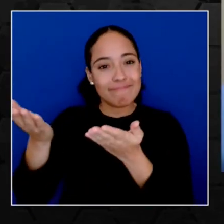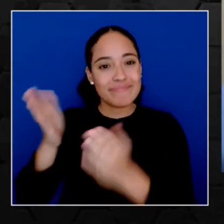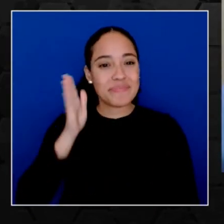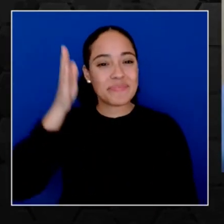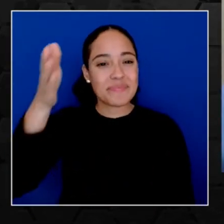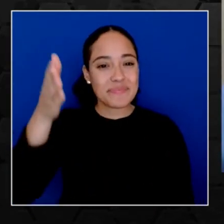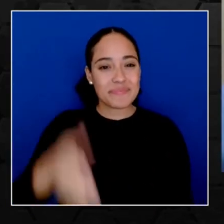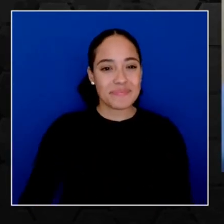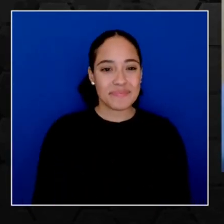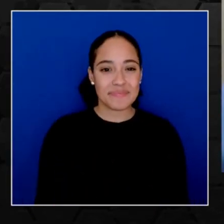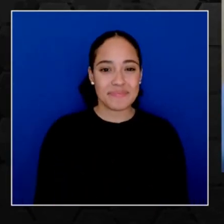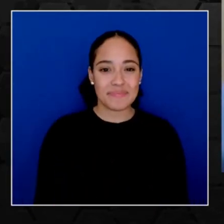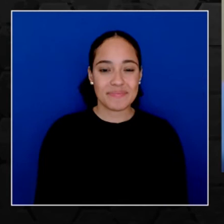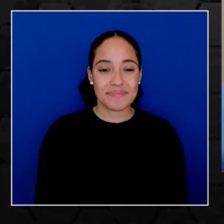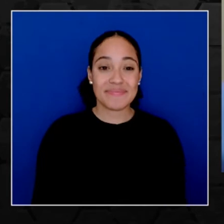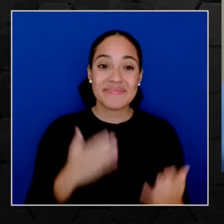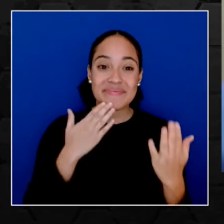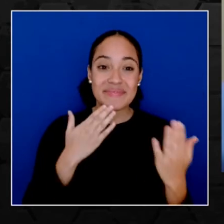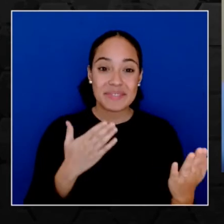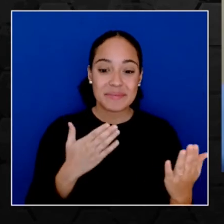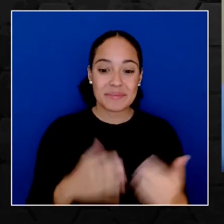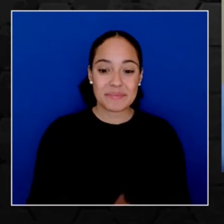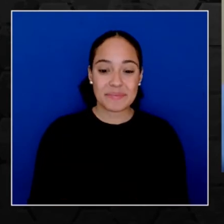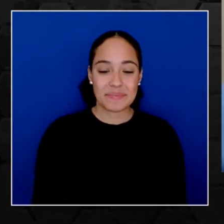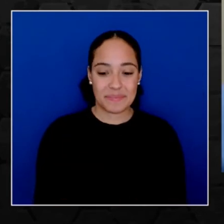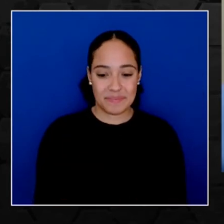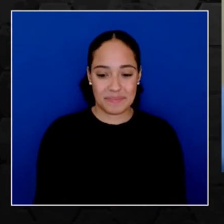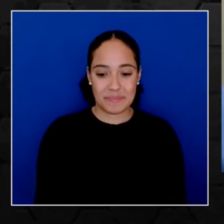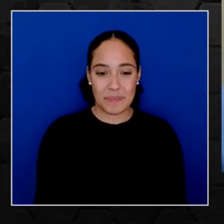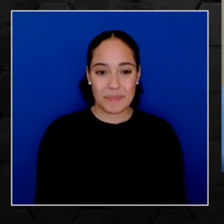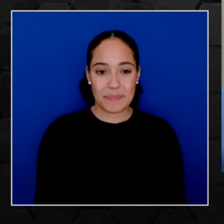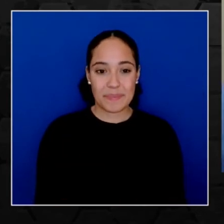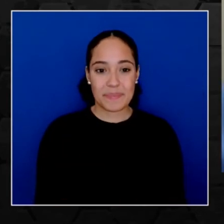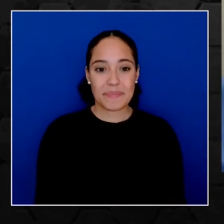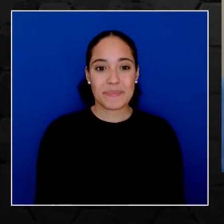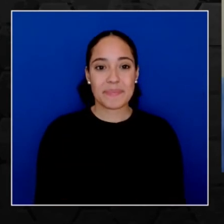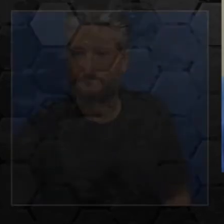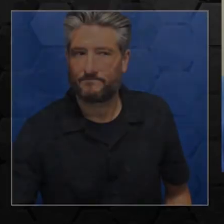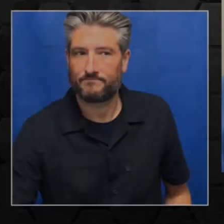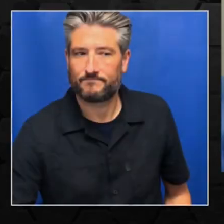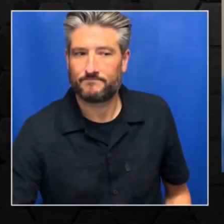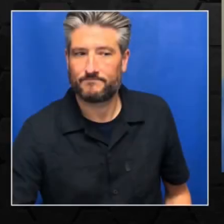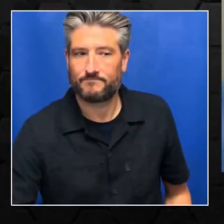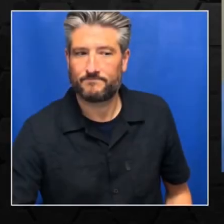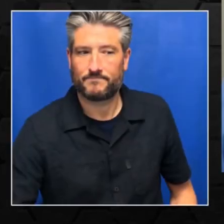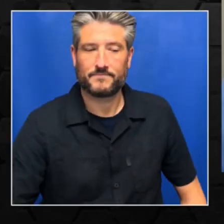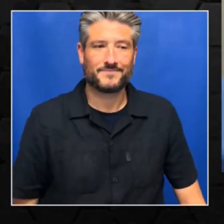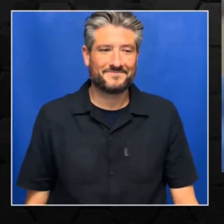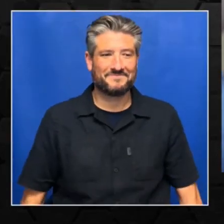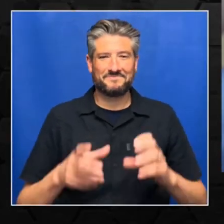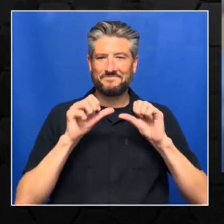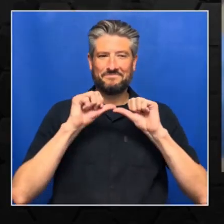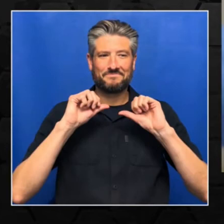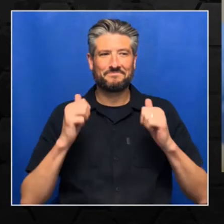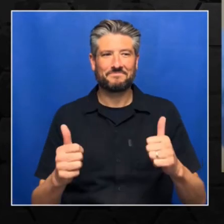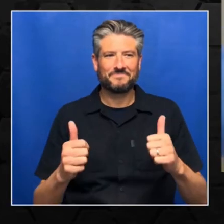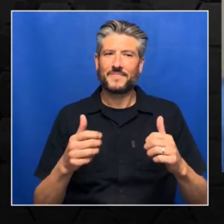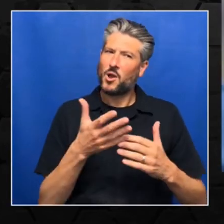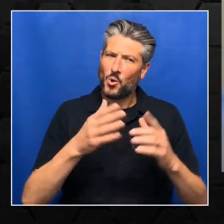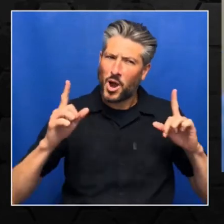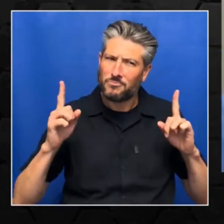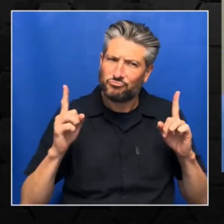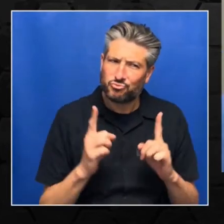Thank you, Sidharth. That was an insightful session, short but insightful. Yes.